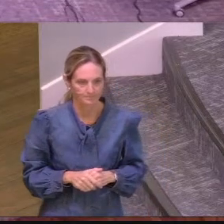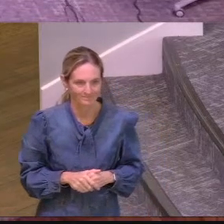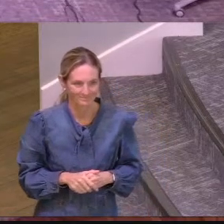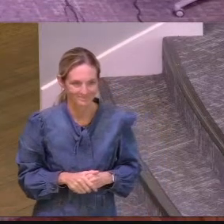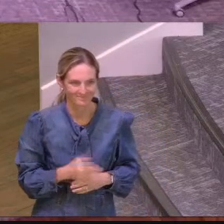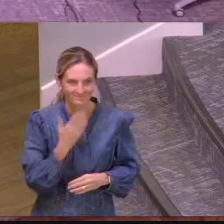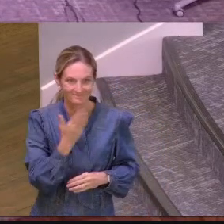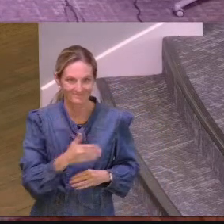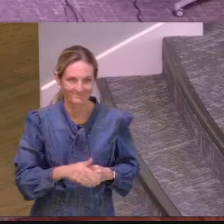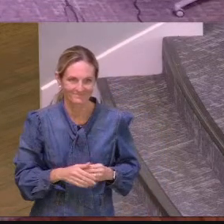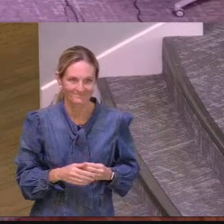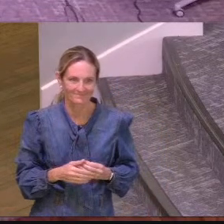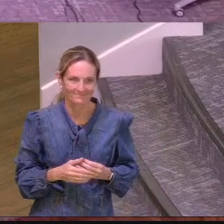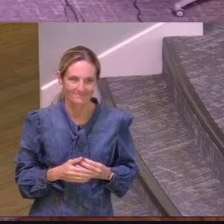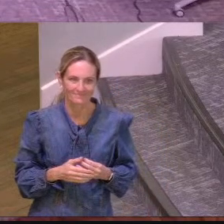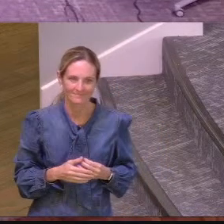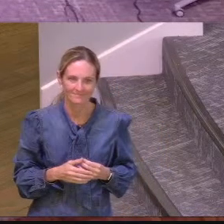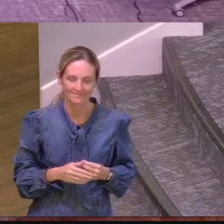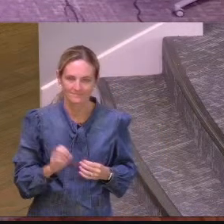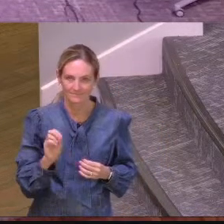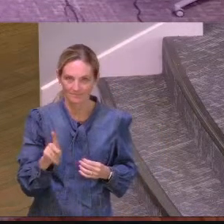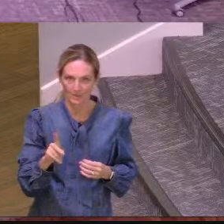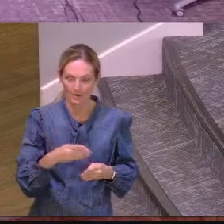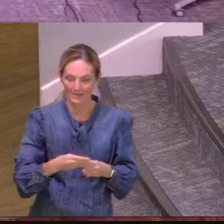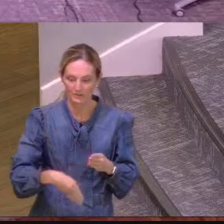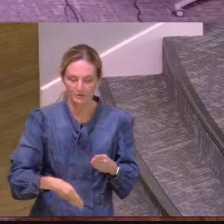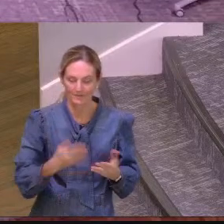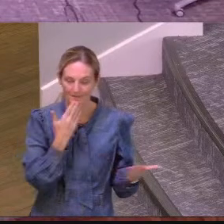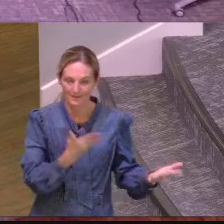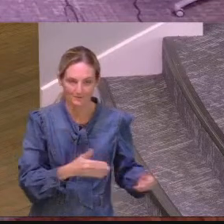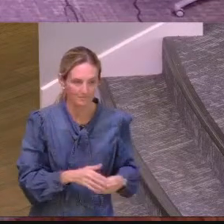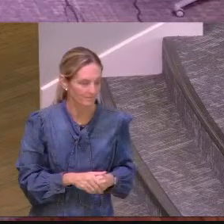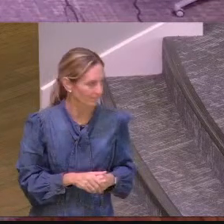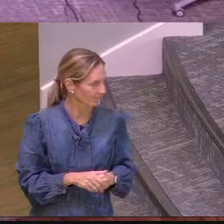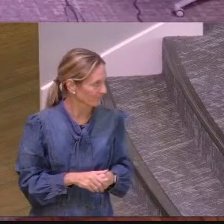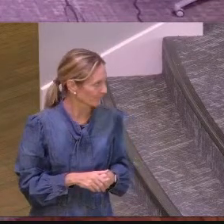Thank you. Okay, we're going to go ahead and adjourn. Thank you.